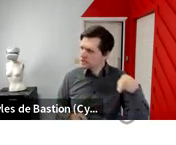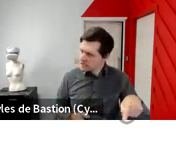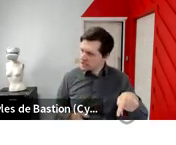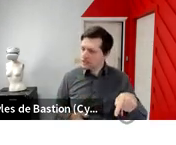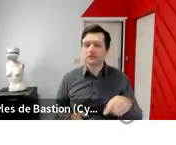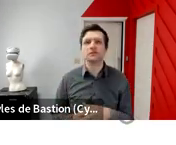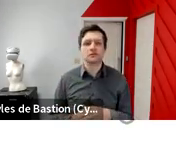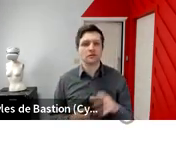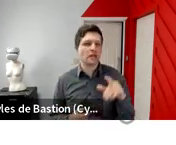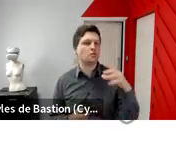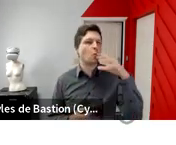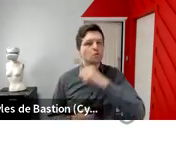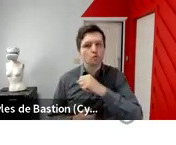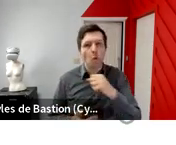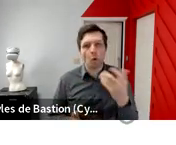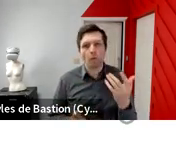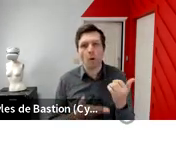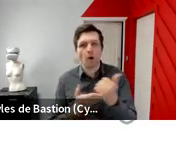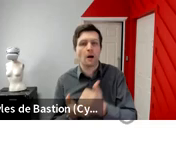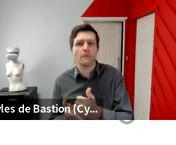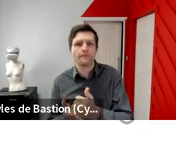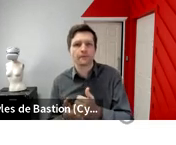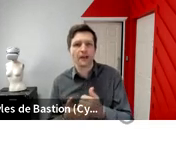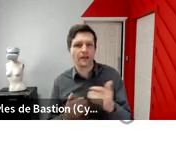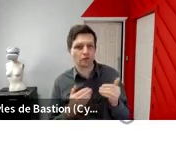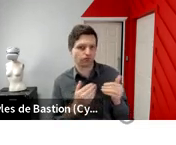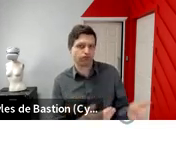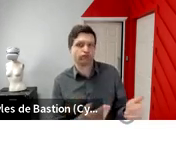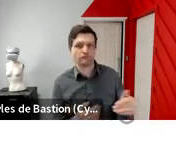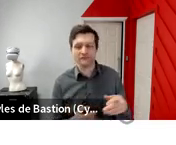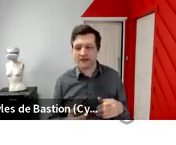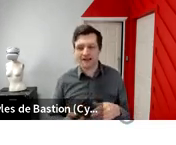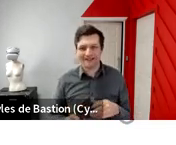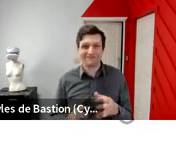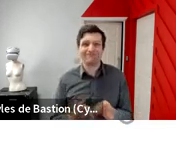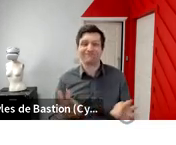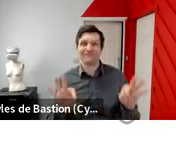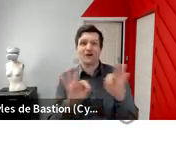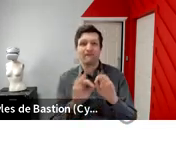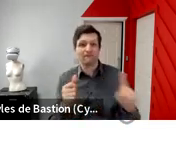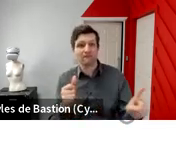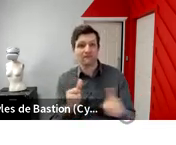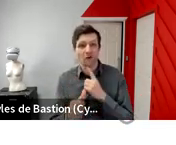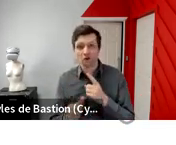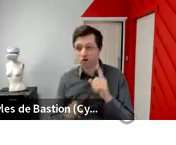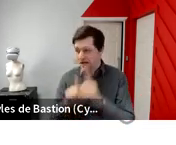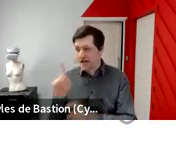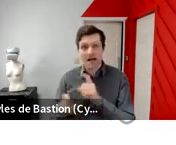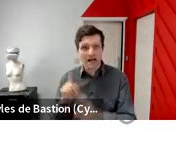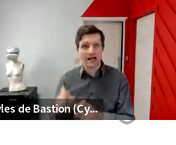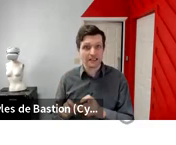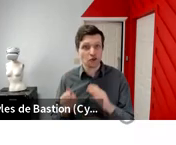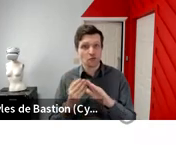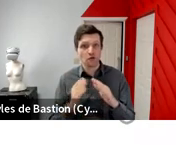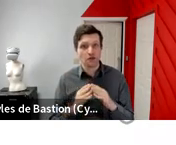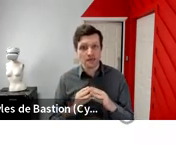community first. They didn't ask, do you need this? They just kind of make an assumption that it'll be a helpful thing and they go ahead and make it.